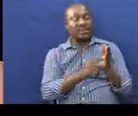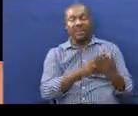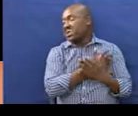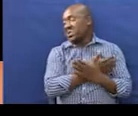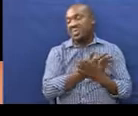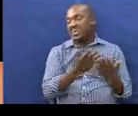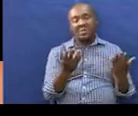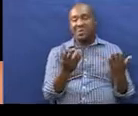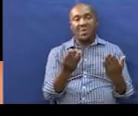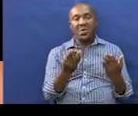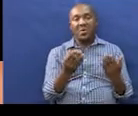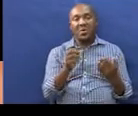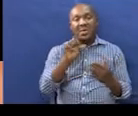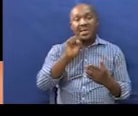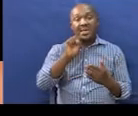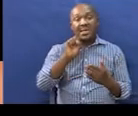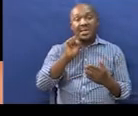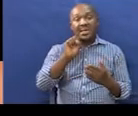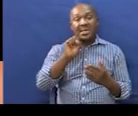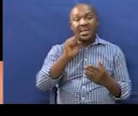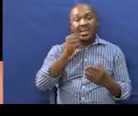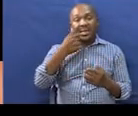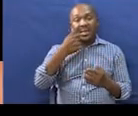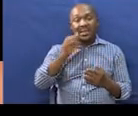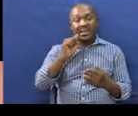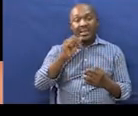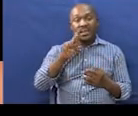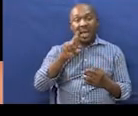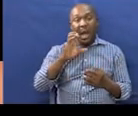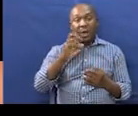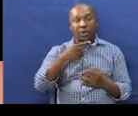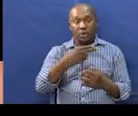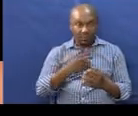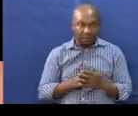solution. Now, how to write it? You will say,